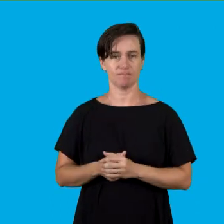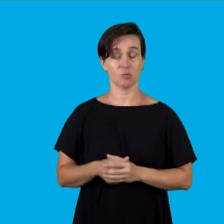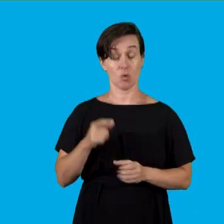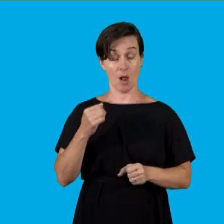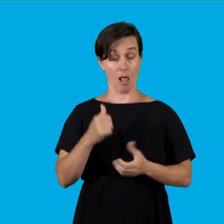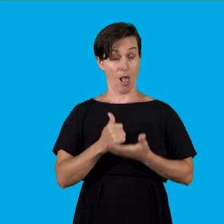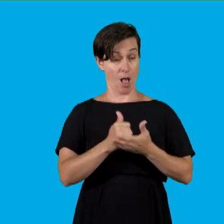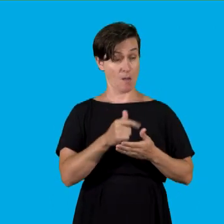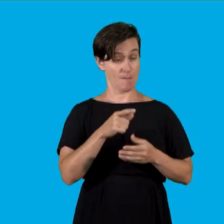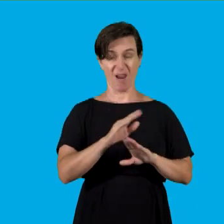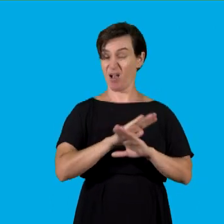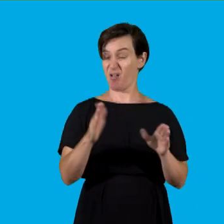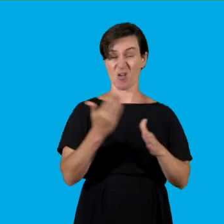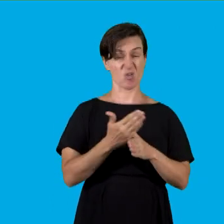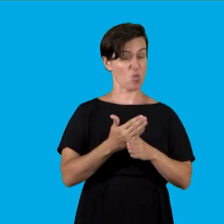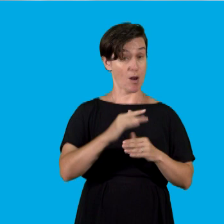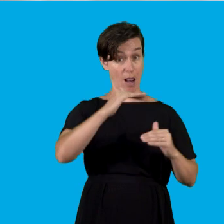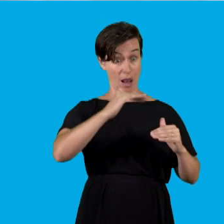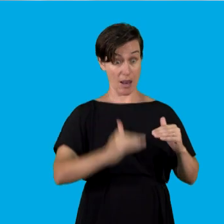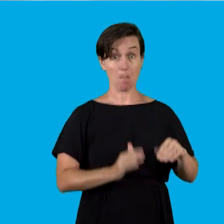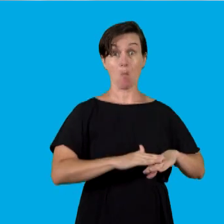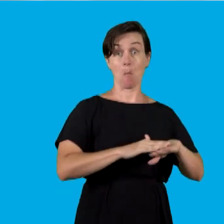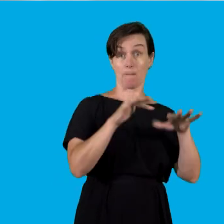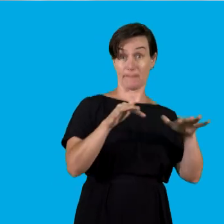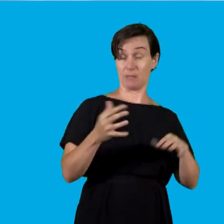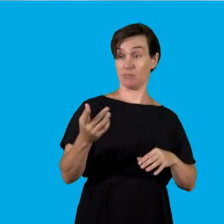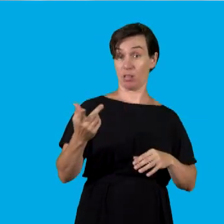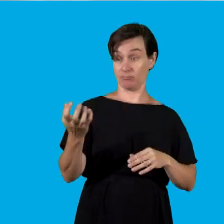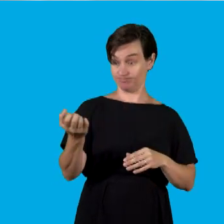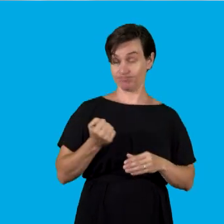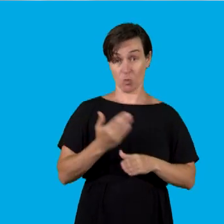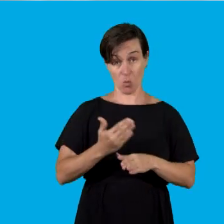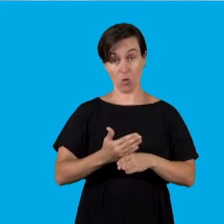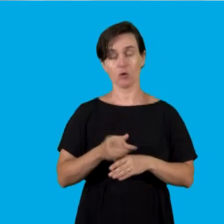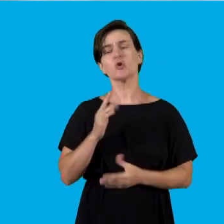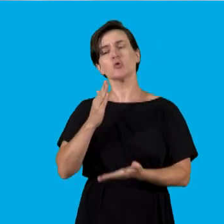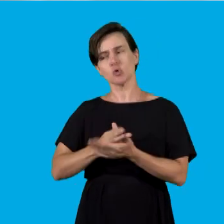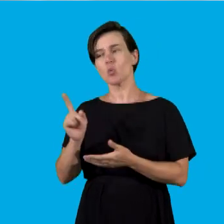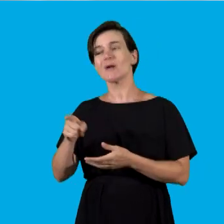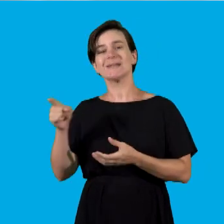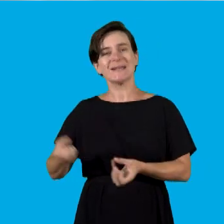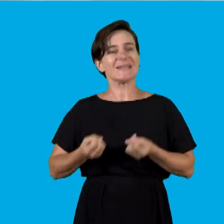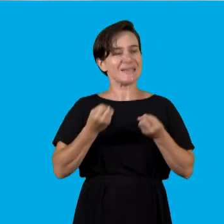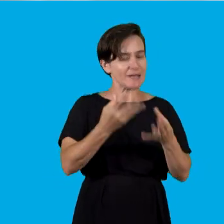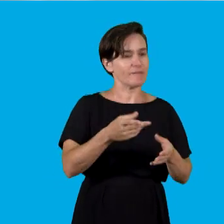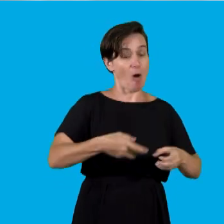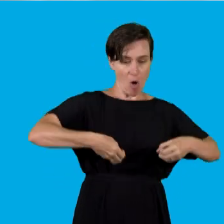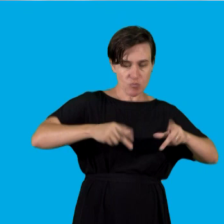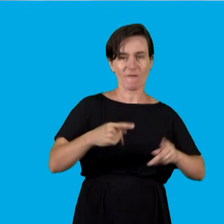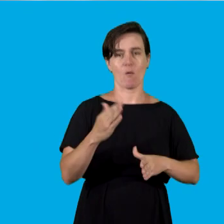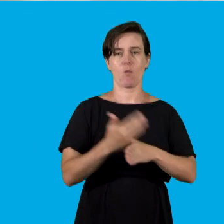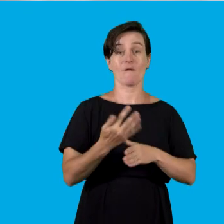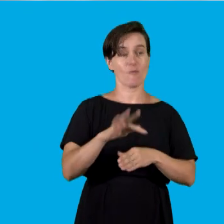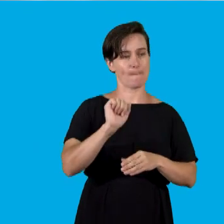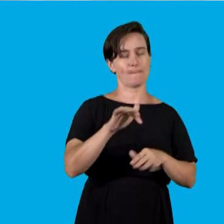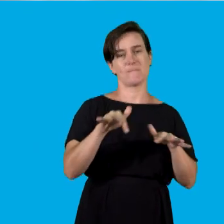order to reduce unemployment in the community, a business should do what? Should make sure that it offers employment to people in